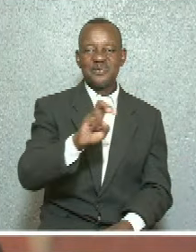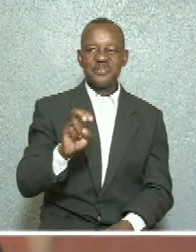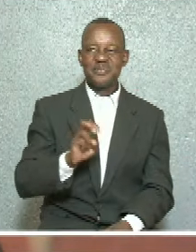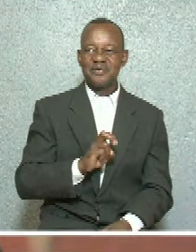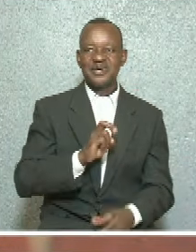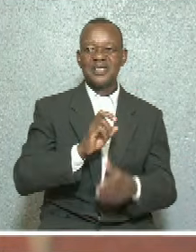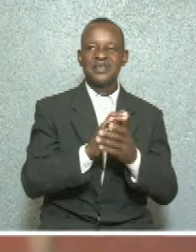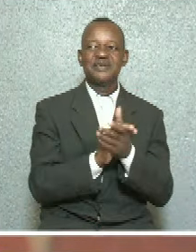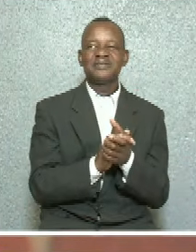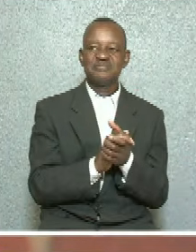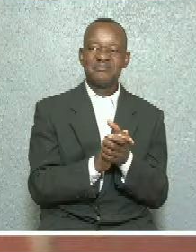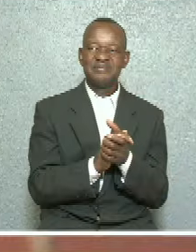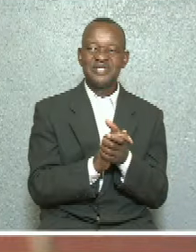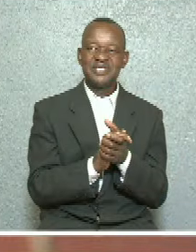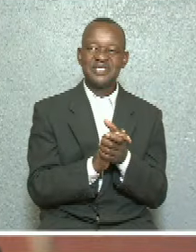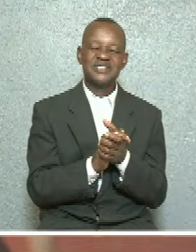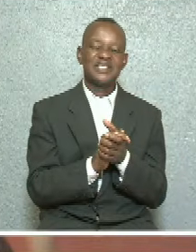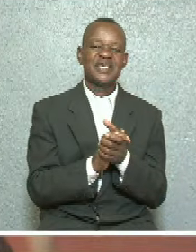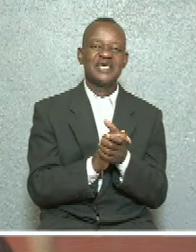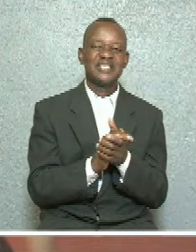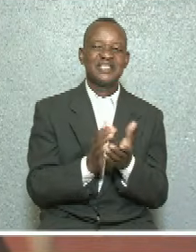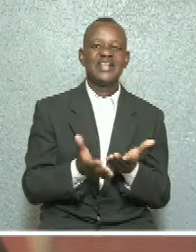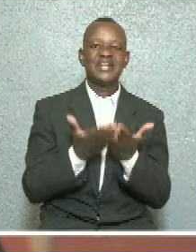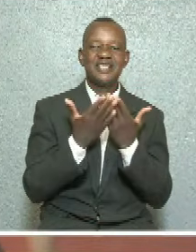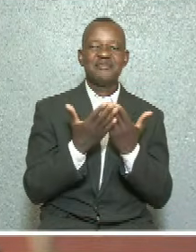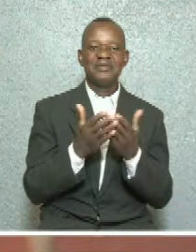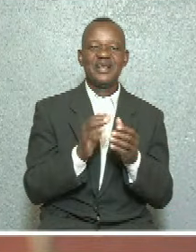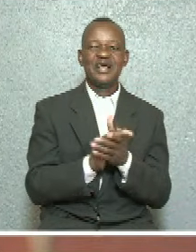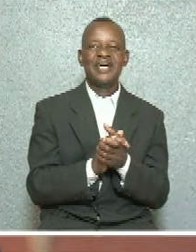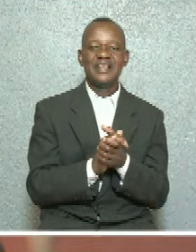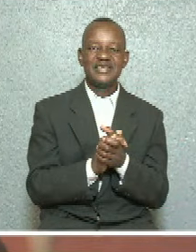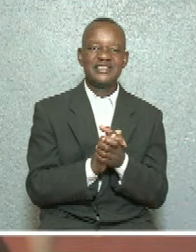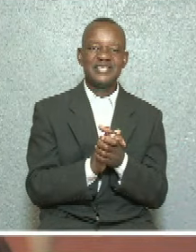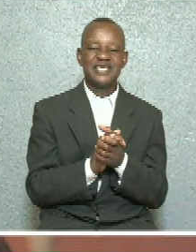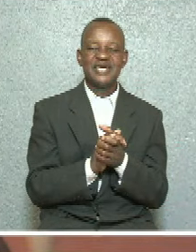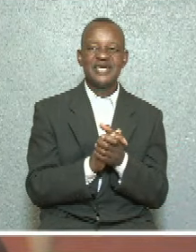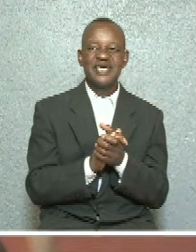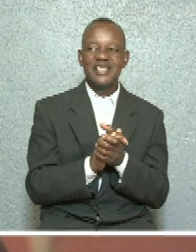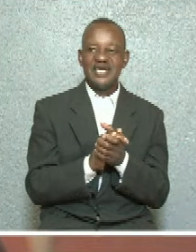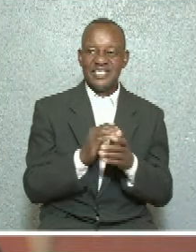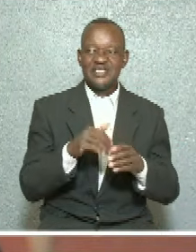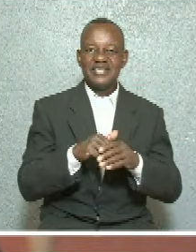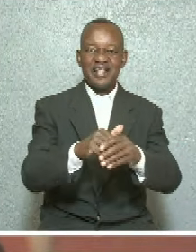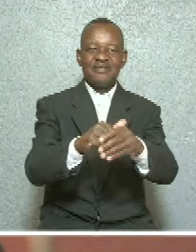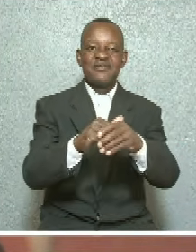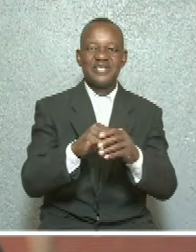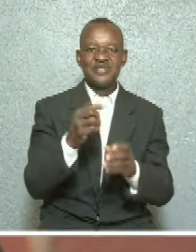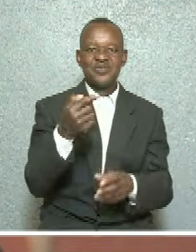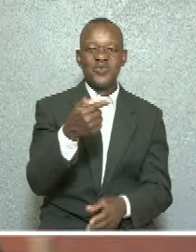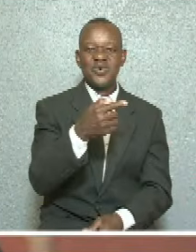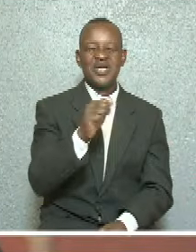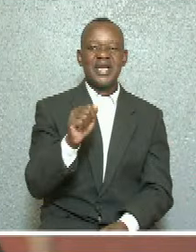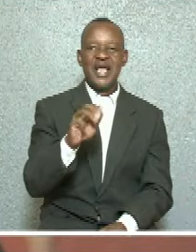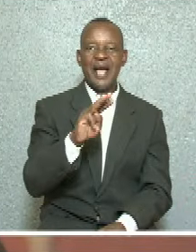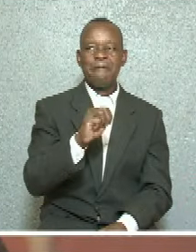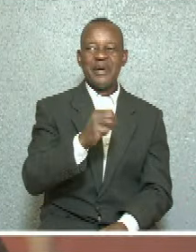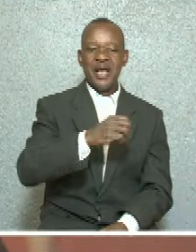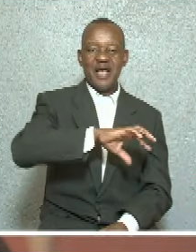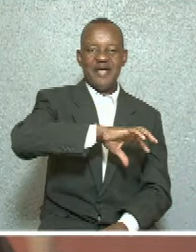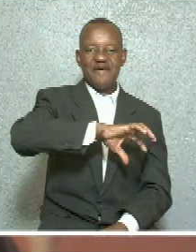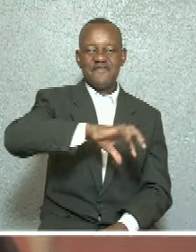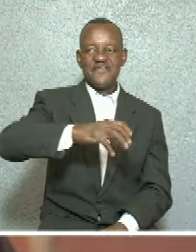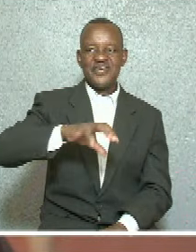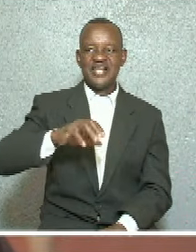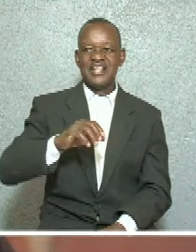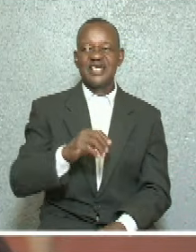Gamma village to experience different things, whereby as parents we couldn't even afford that. So